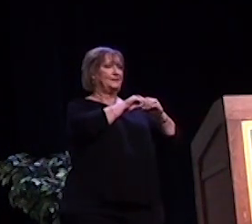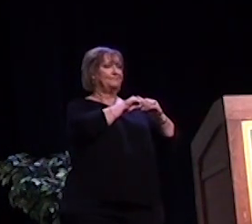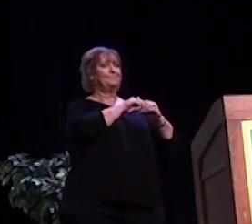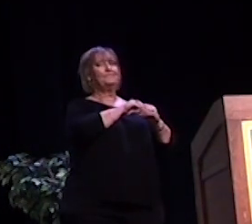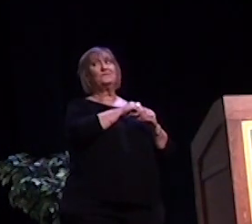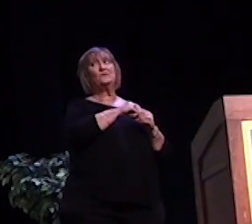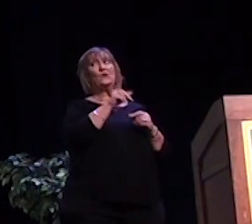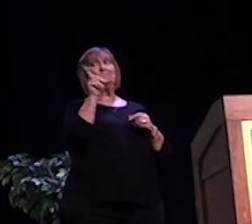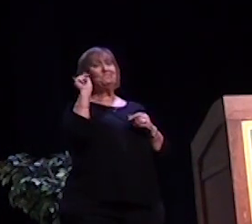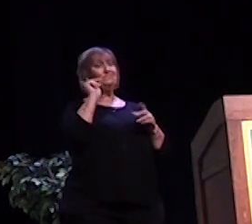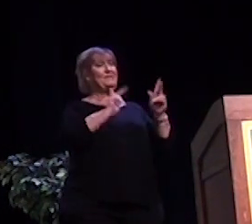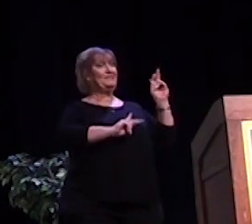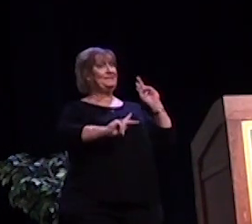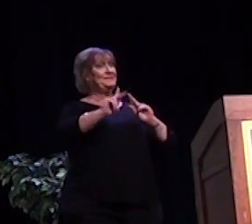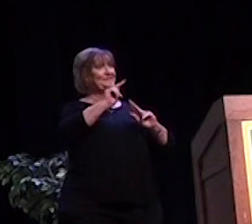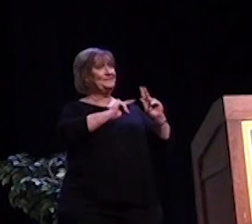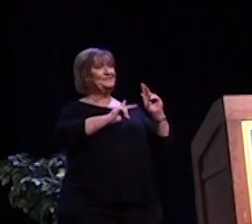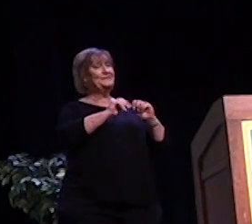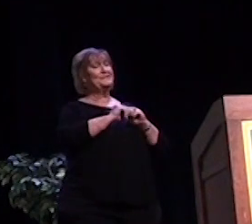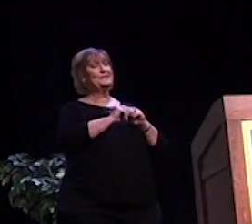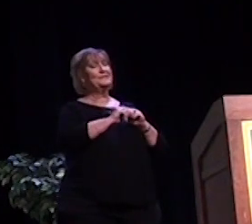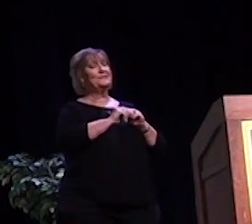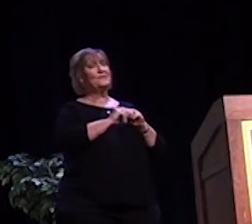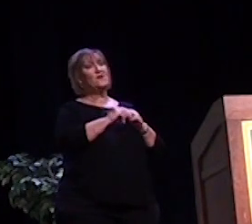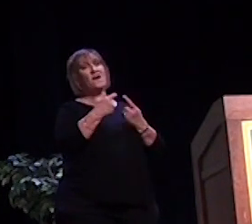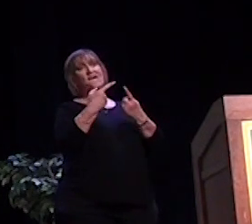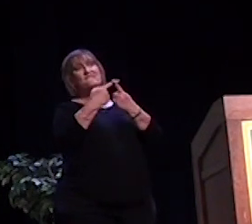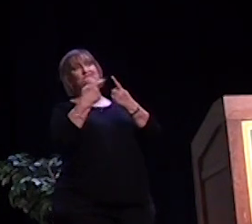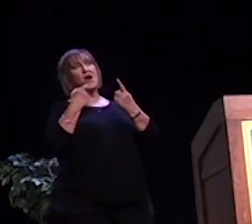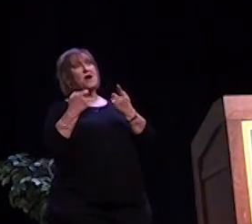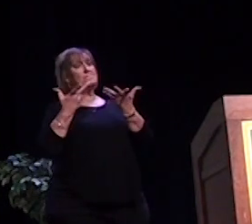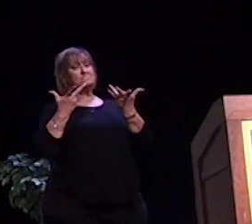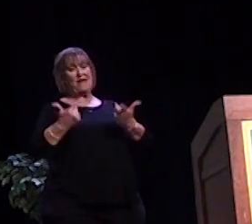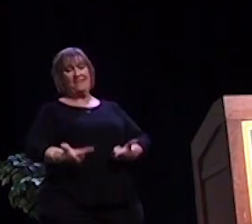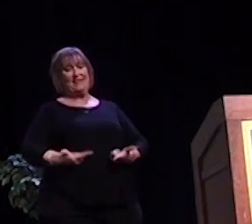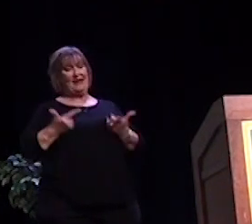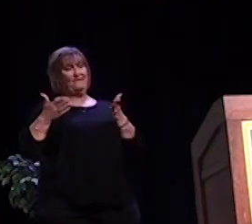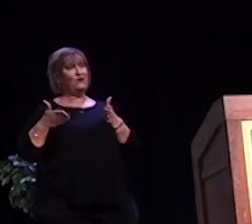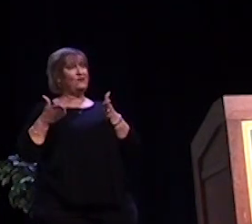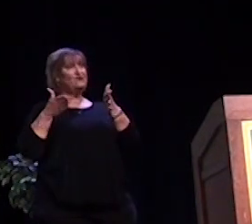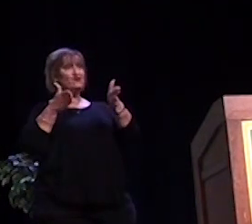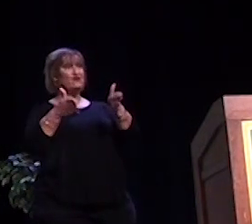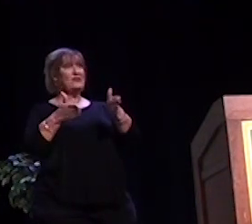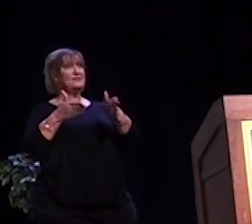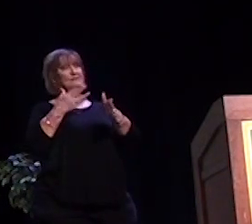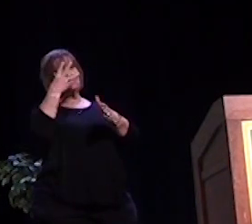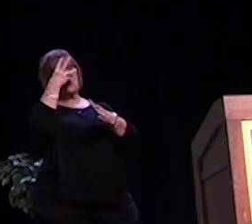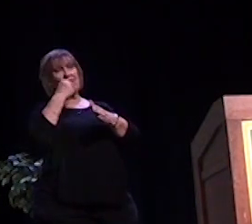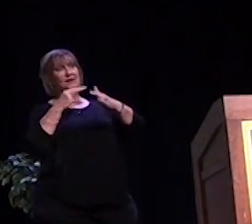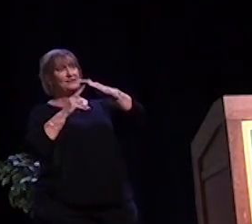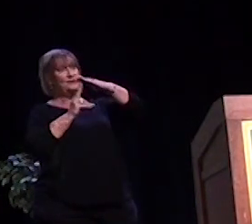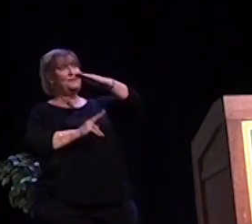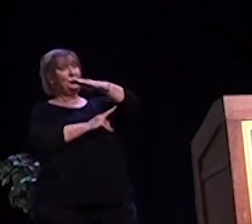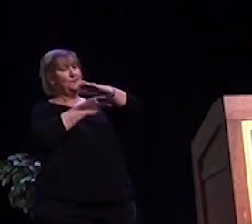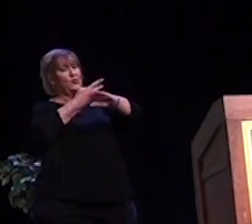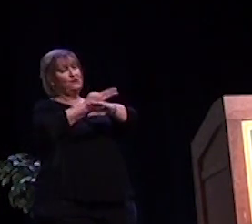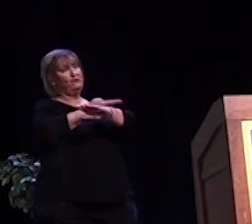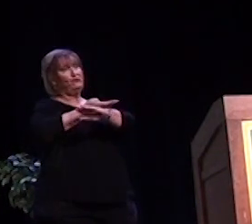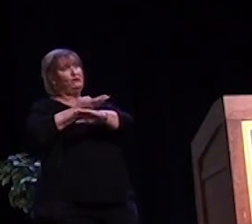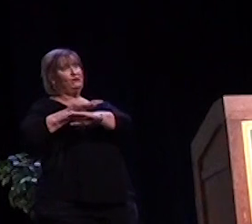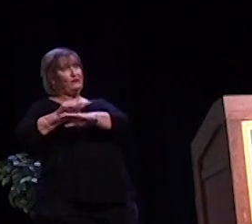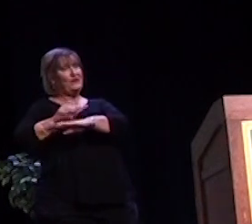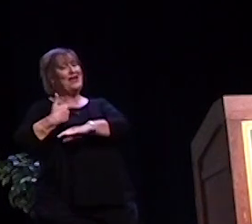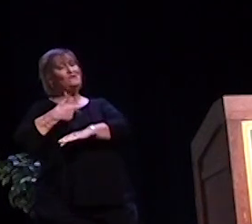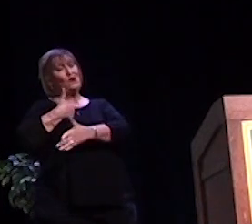individuals are coming from the streets of San Antonio. So that's exactly what we do. So we are